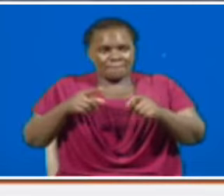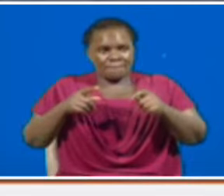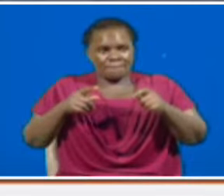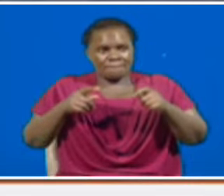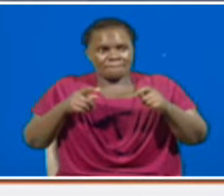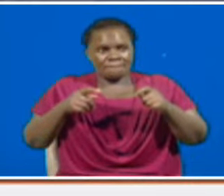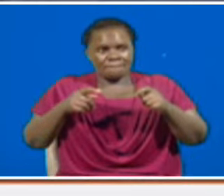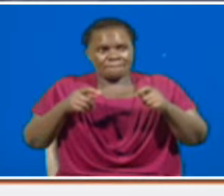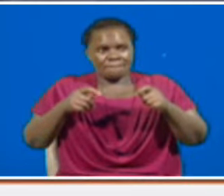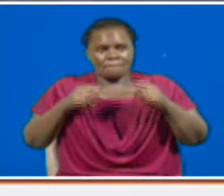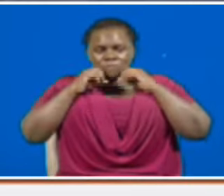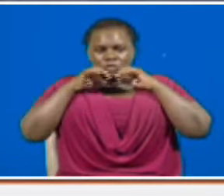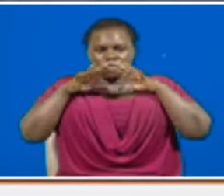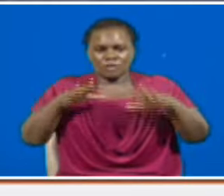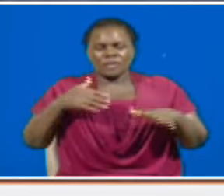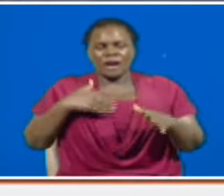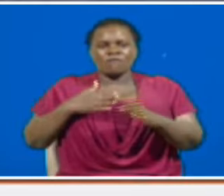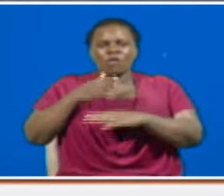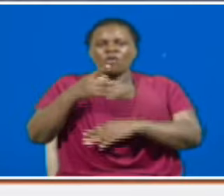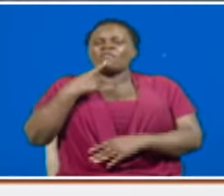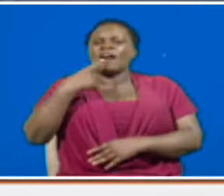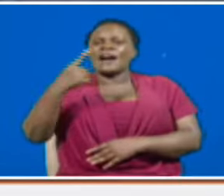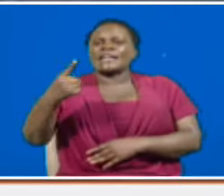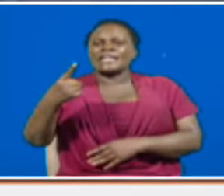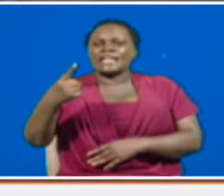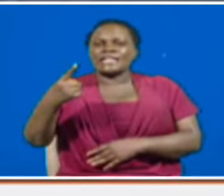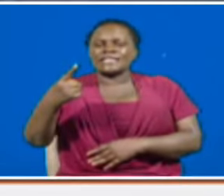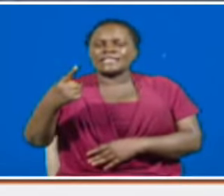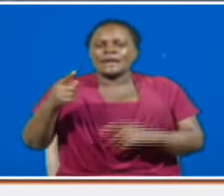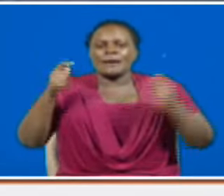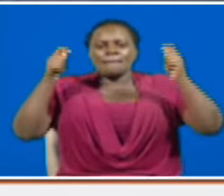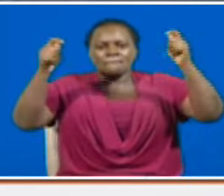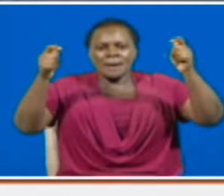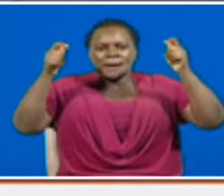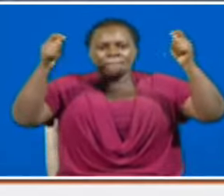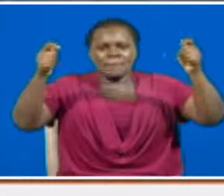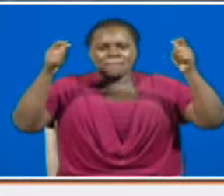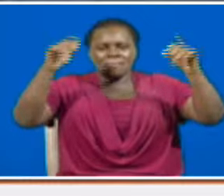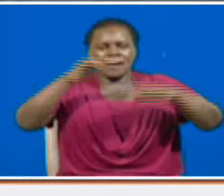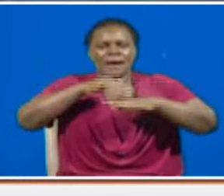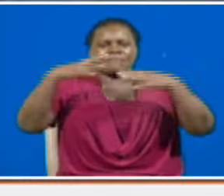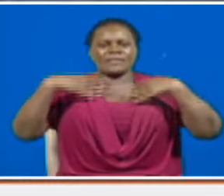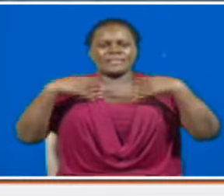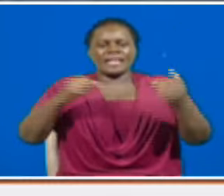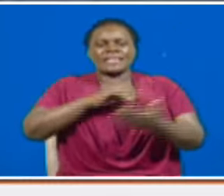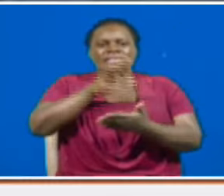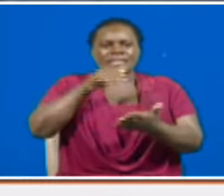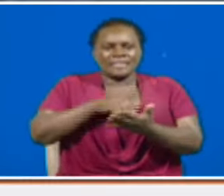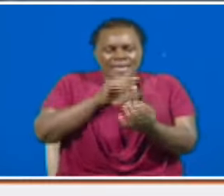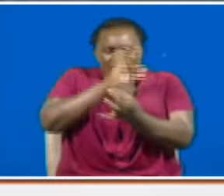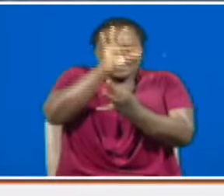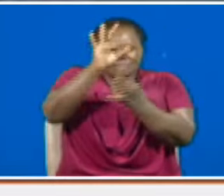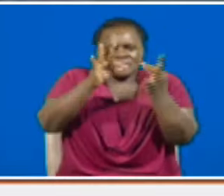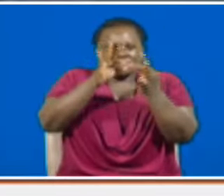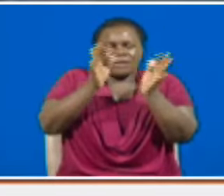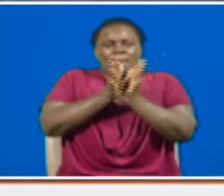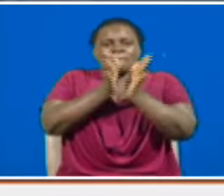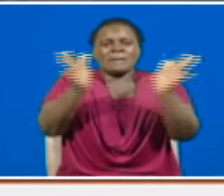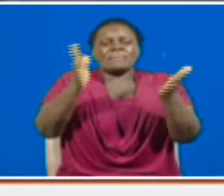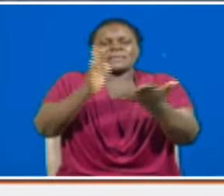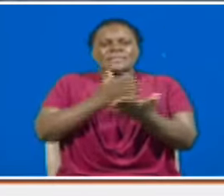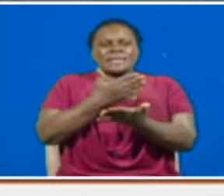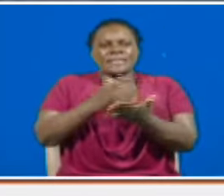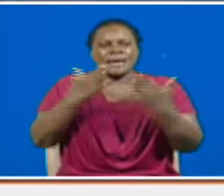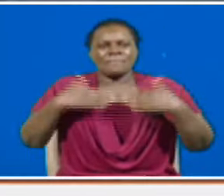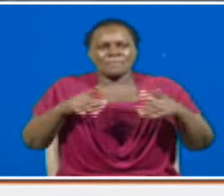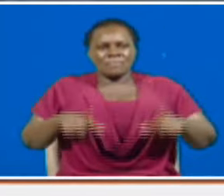went to devolution, we have had more than 100 strikes which affect the health sector, specifically the public sector, and the people